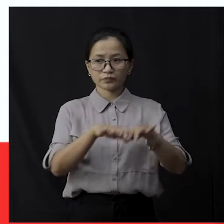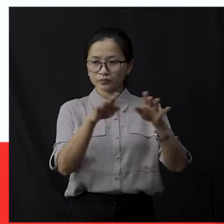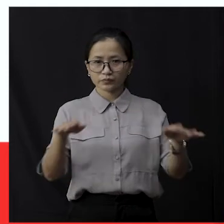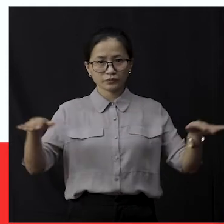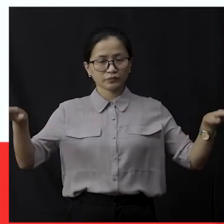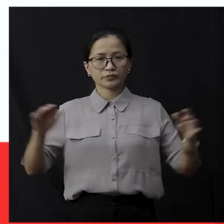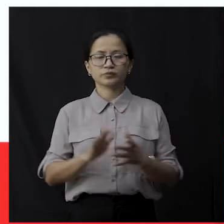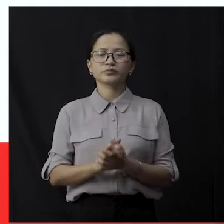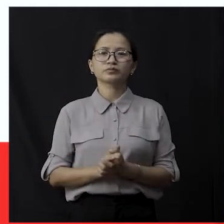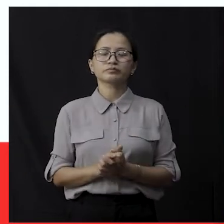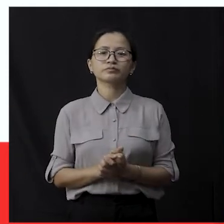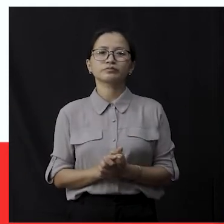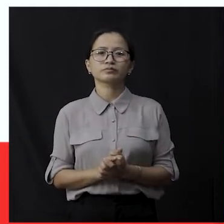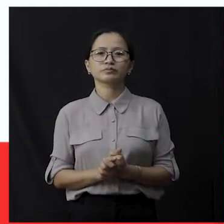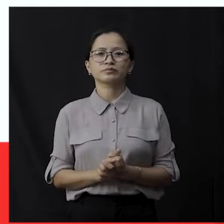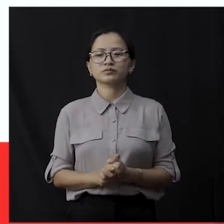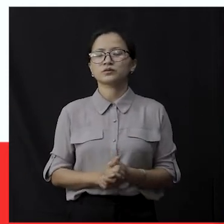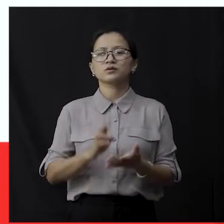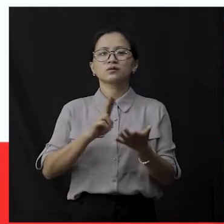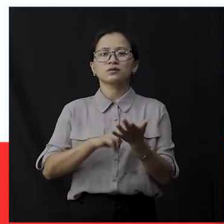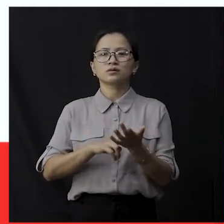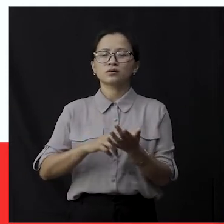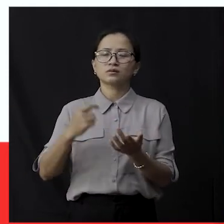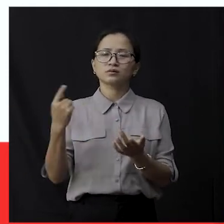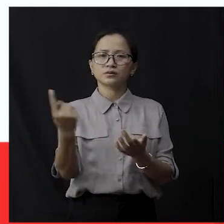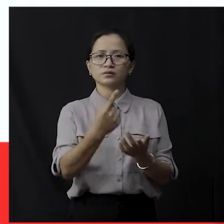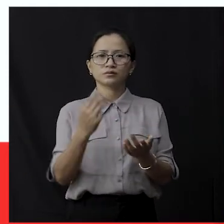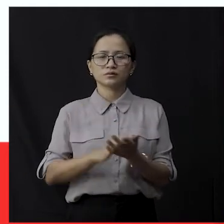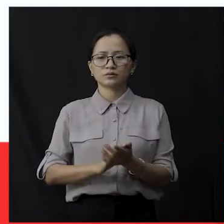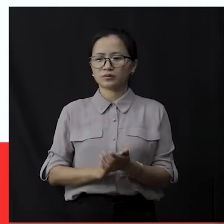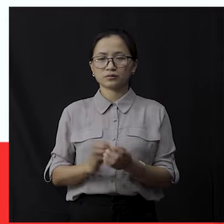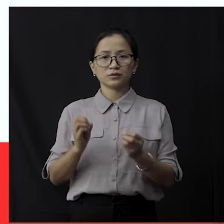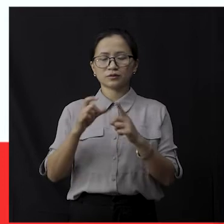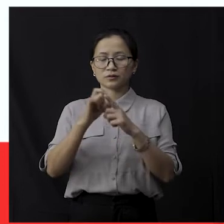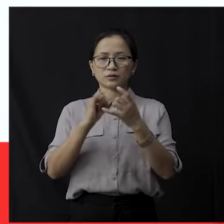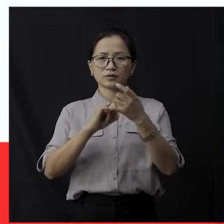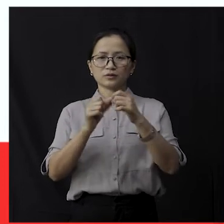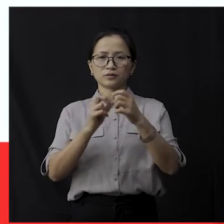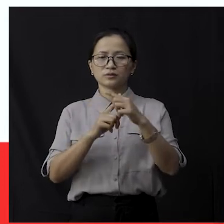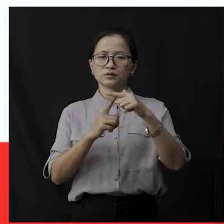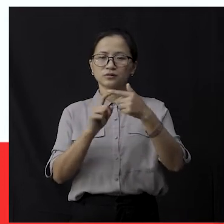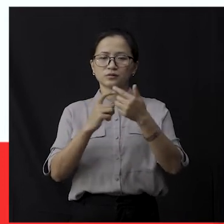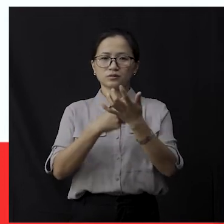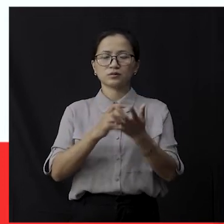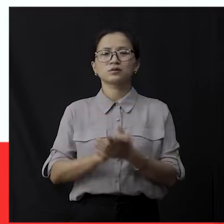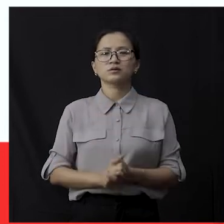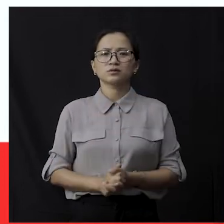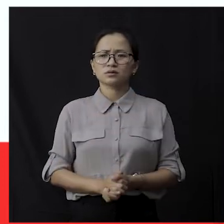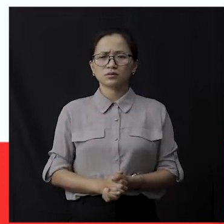Okay? Now floods, these are natural disaster, and it is harmful, it